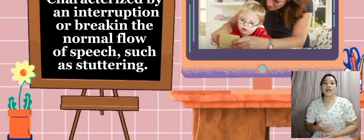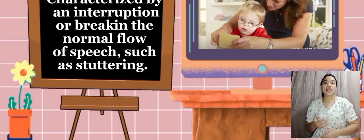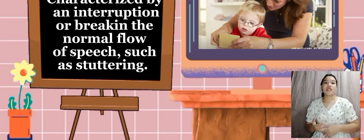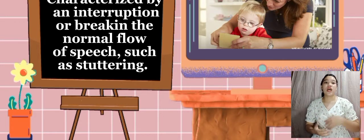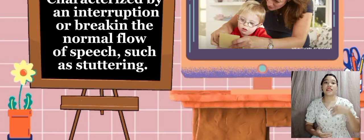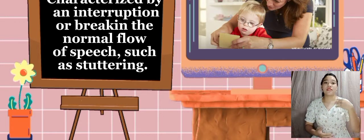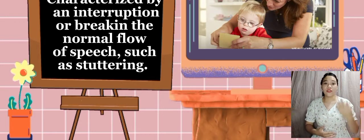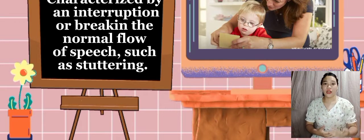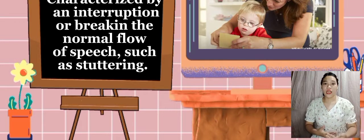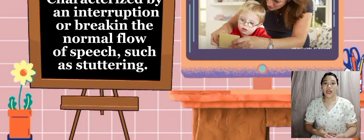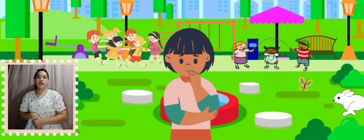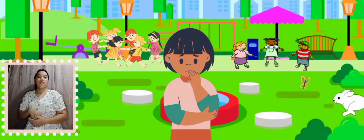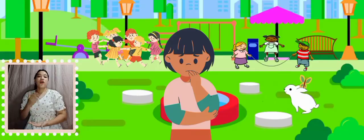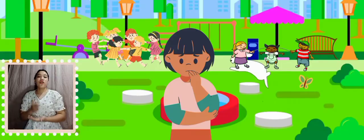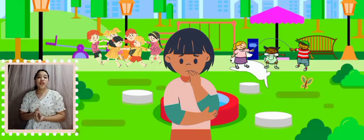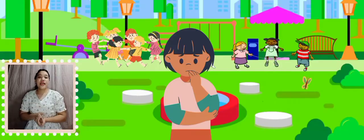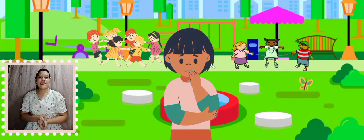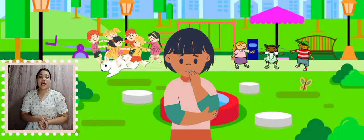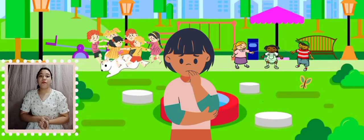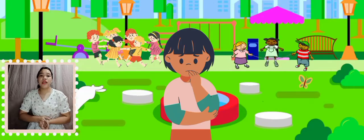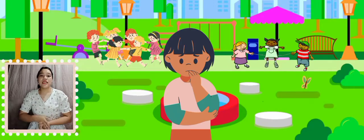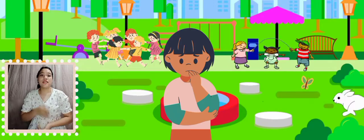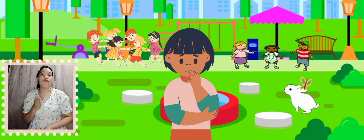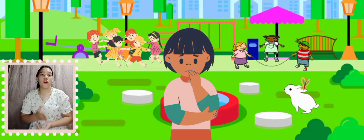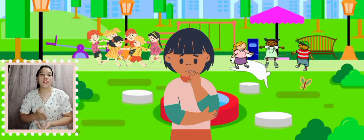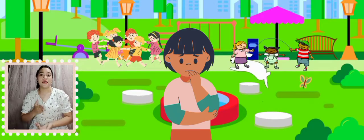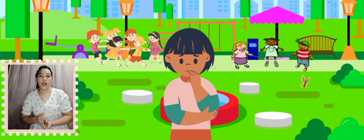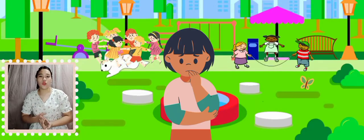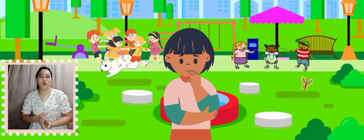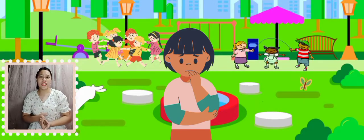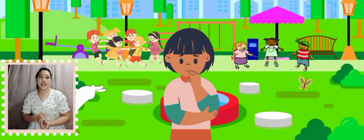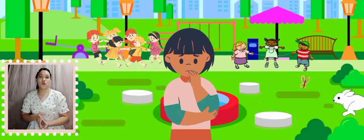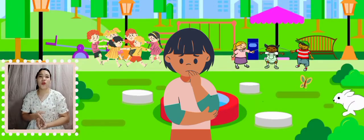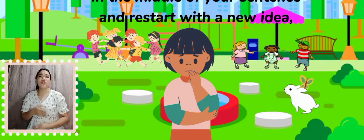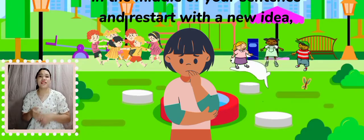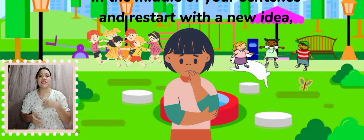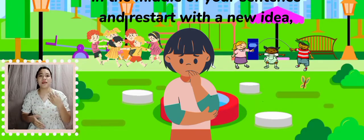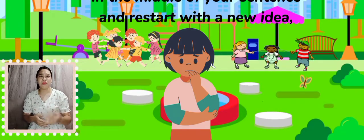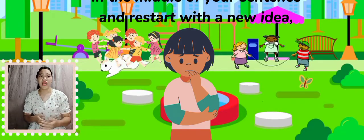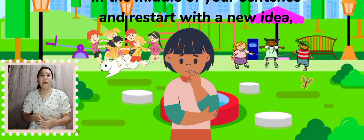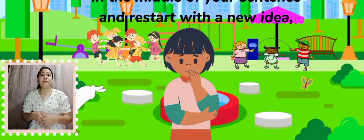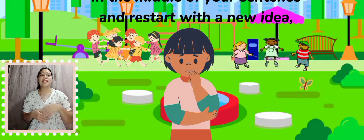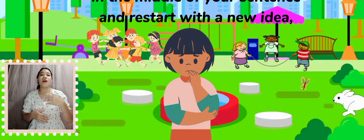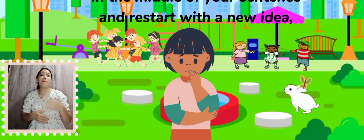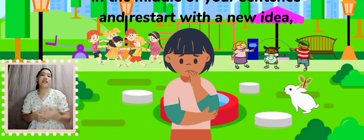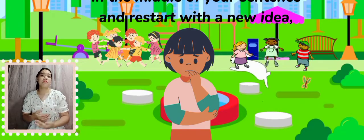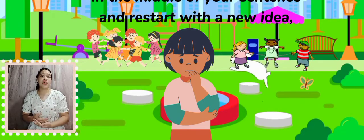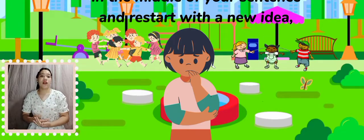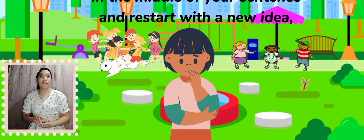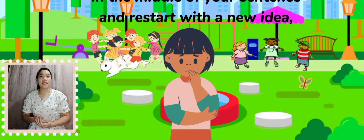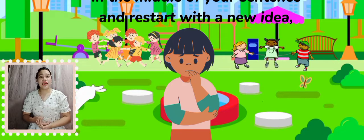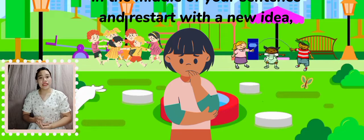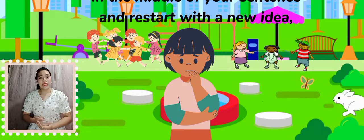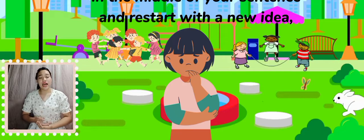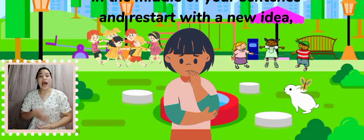speech, such as stuttering. Another example is the false start, which is when you say something but stop in the middle